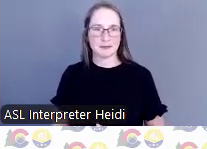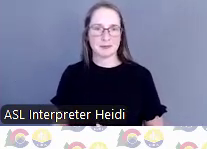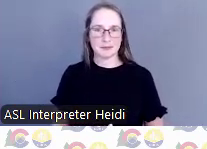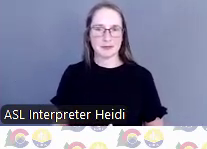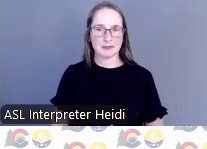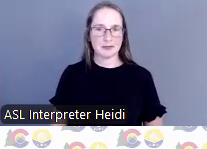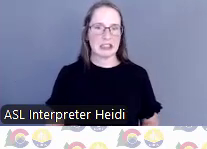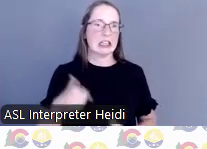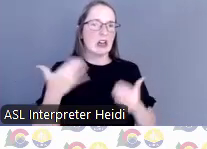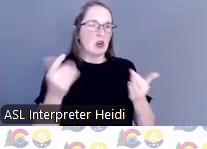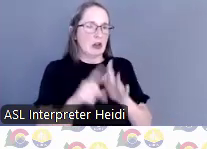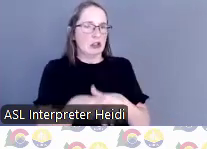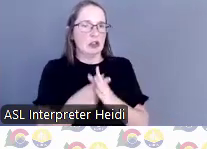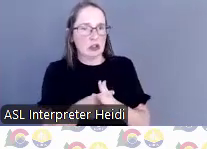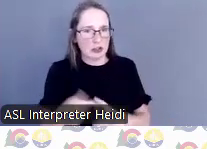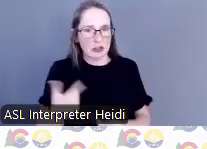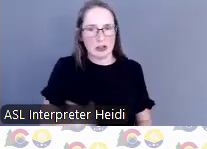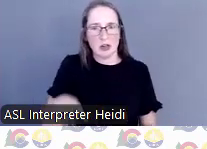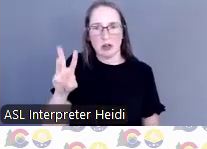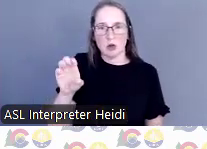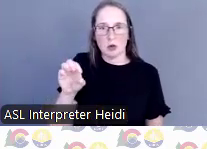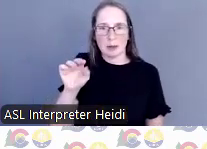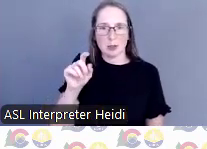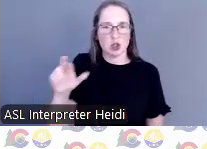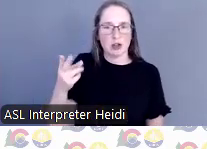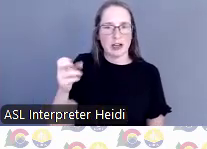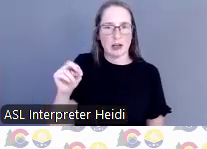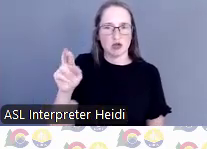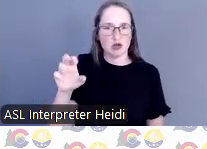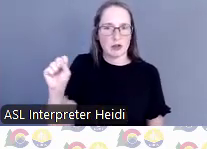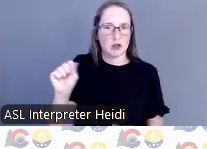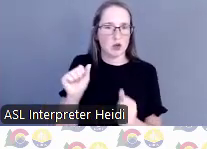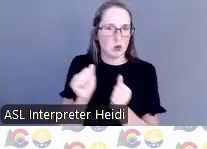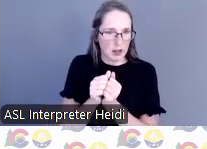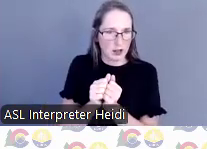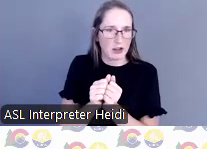I'll go ahead and start. I am Webster Hendrickwith, Program Manager of the